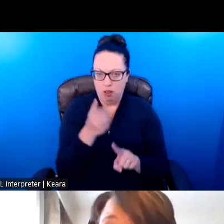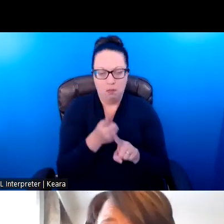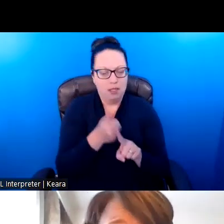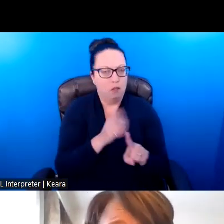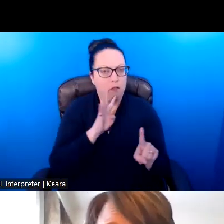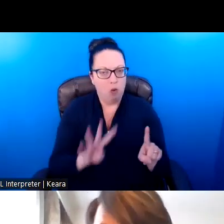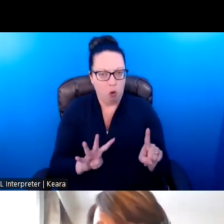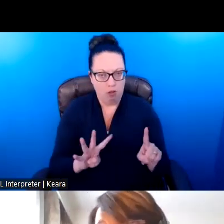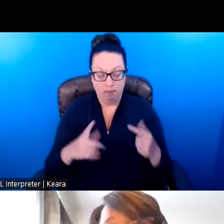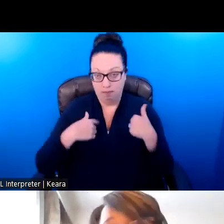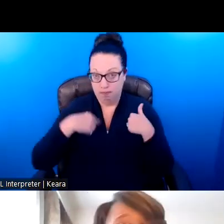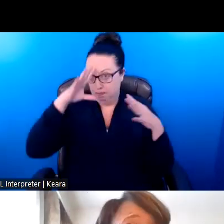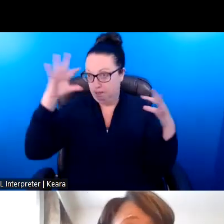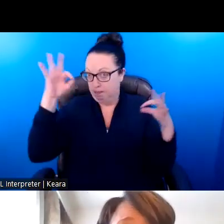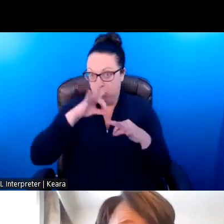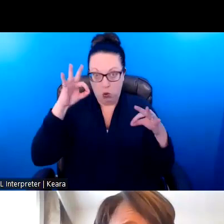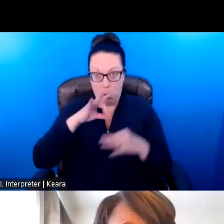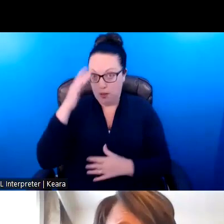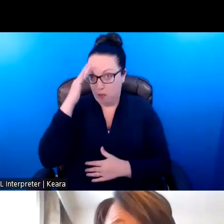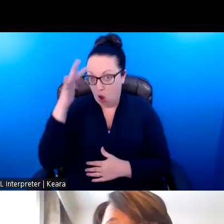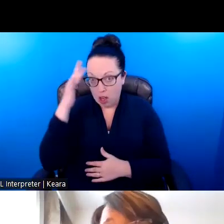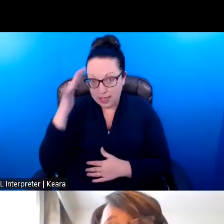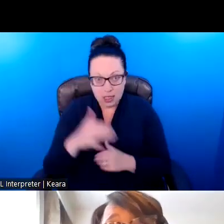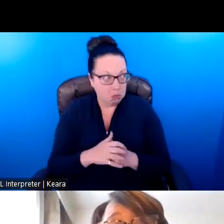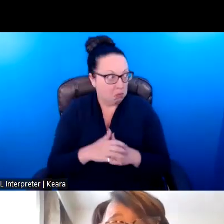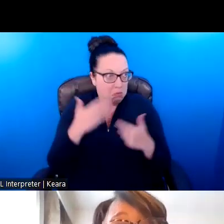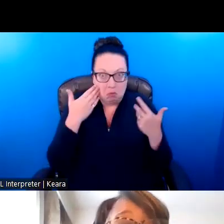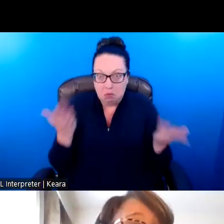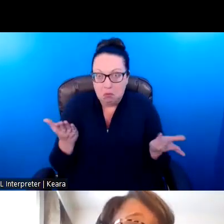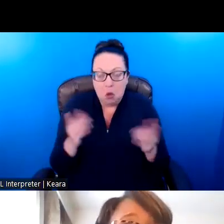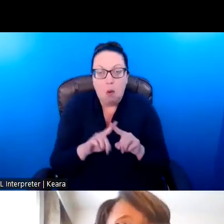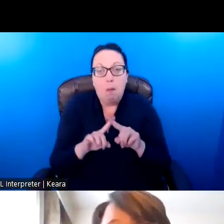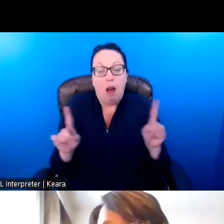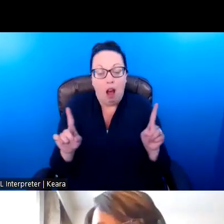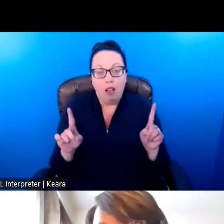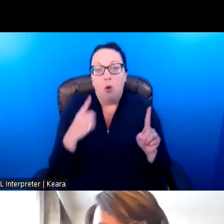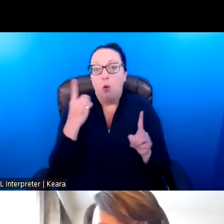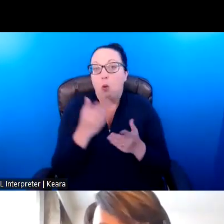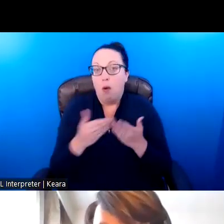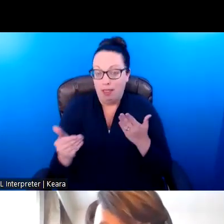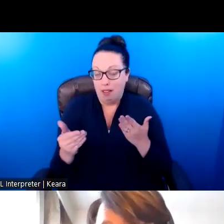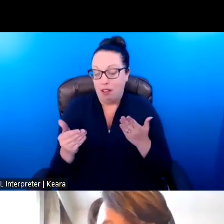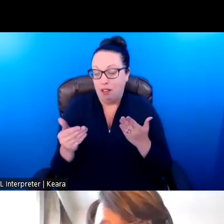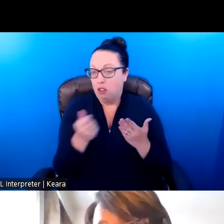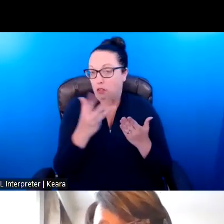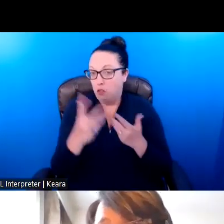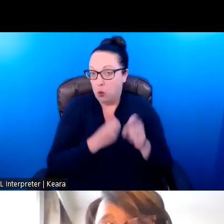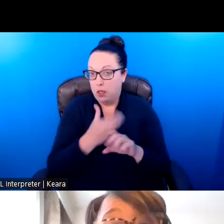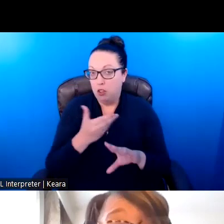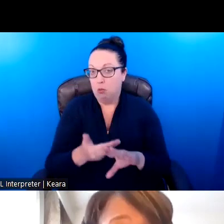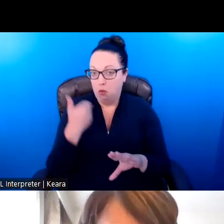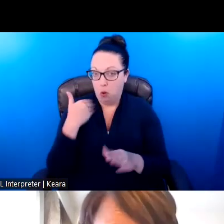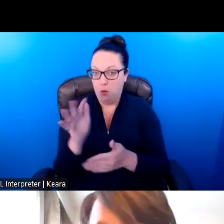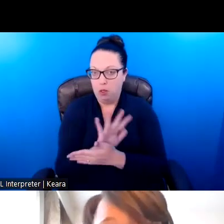not know anything about autism. I was not aware of autism. Only thing I knew was about, I think a few years before, there was the